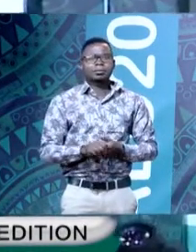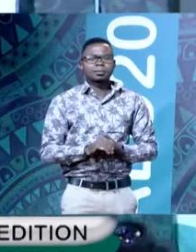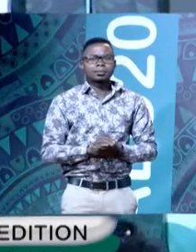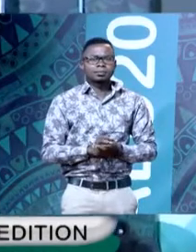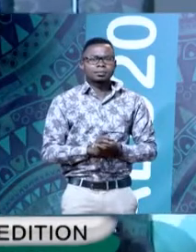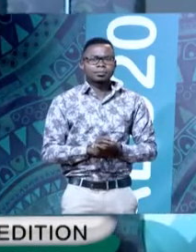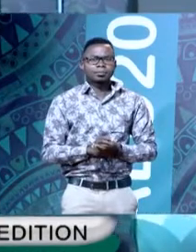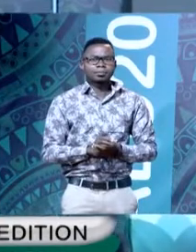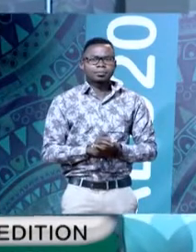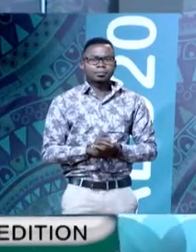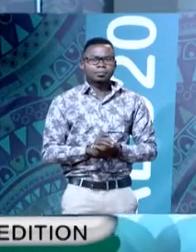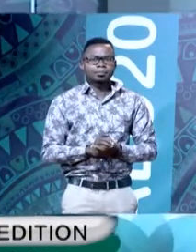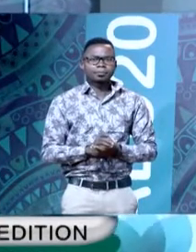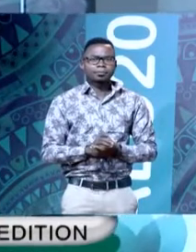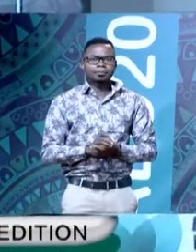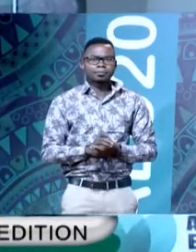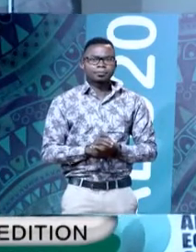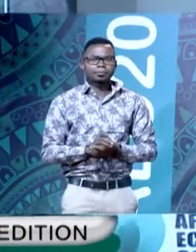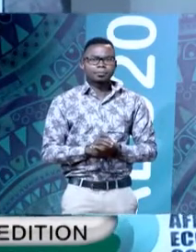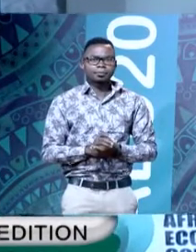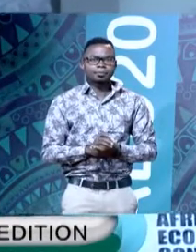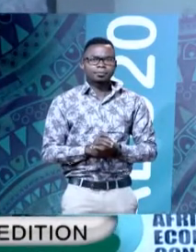Definitely, yes.